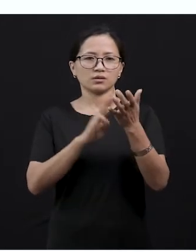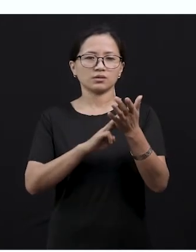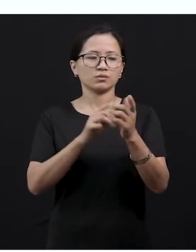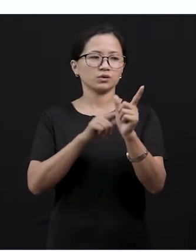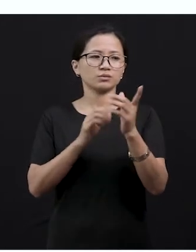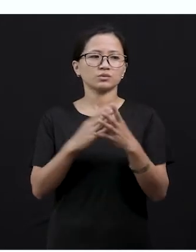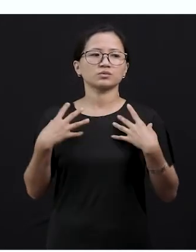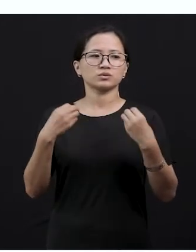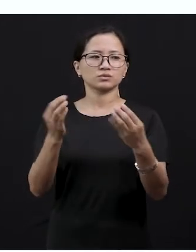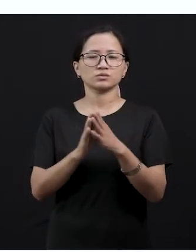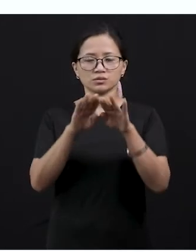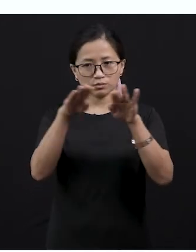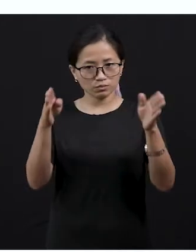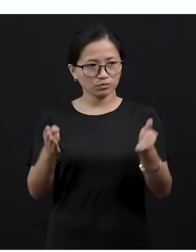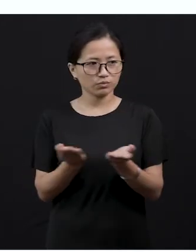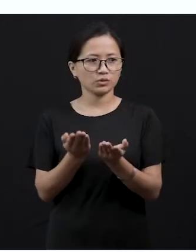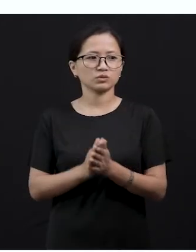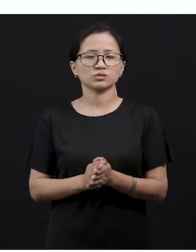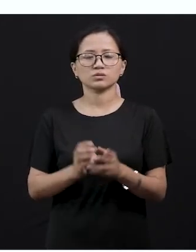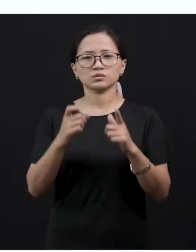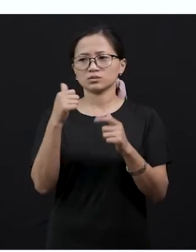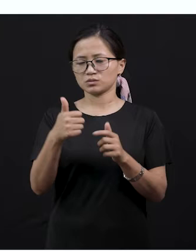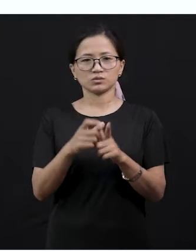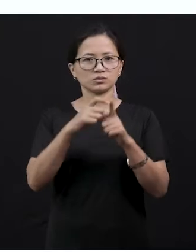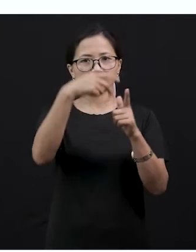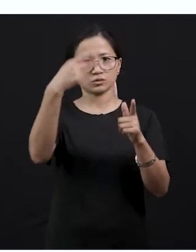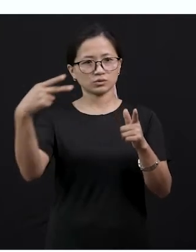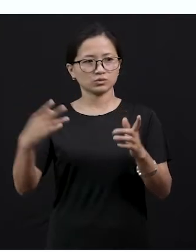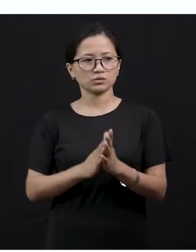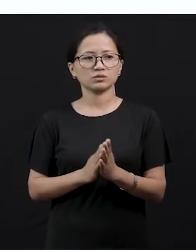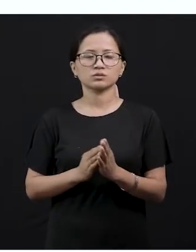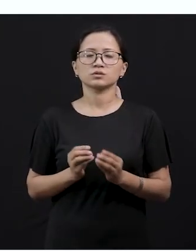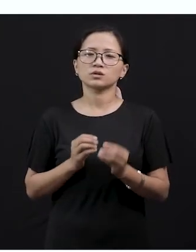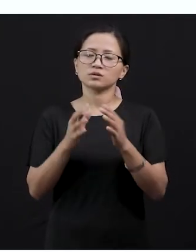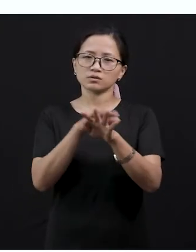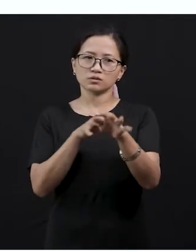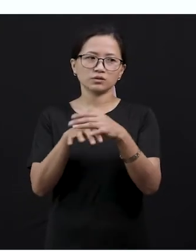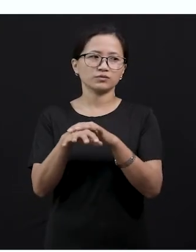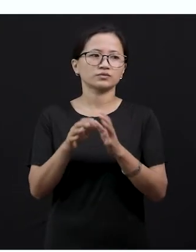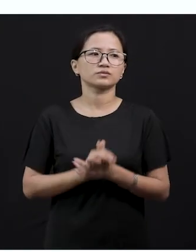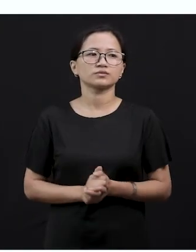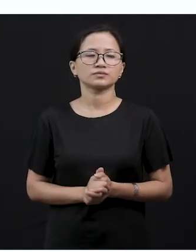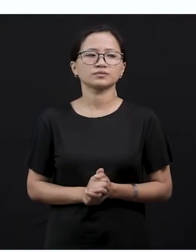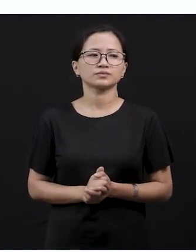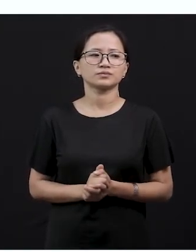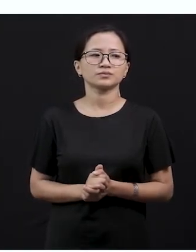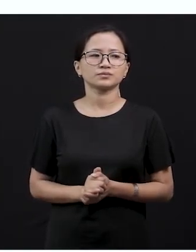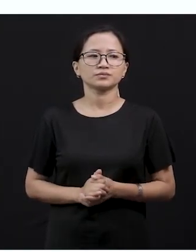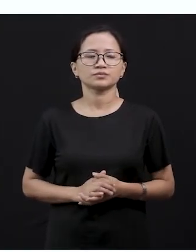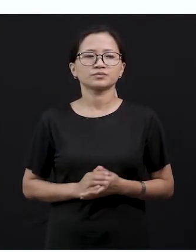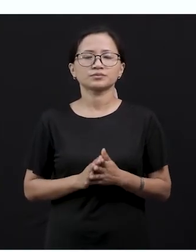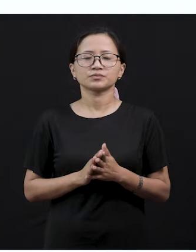drawing pencils as she really needed. Okay, so these are the things that the girls were deciding to